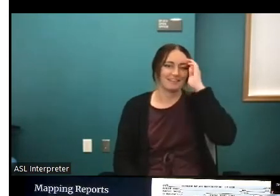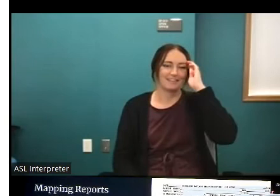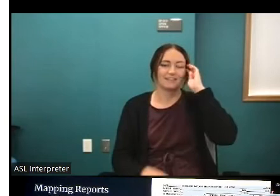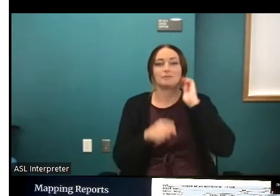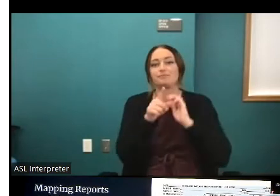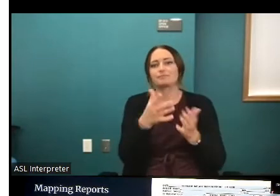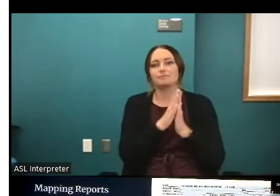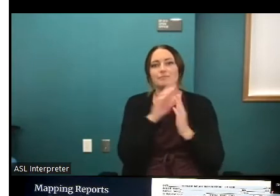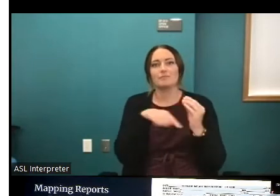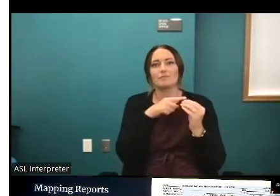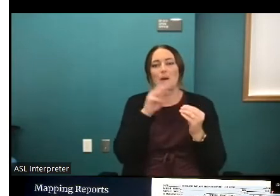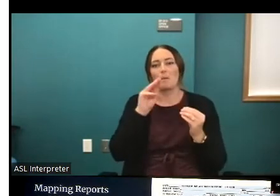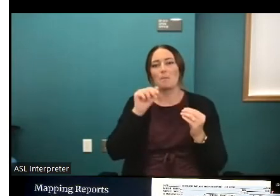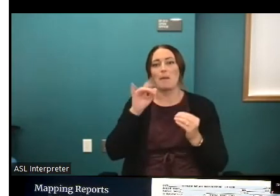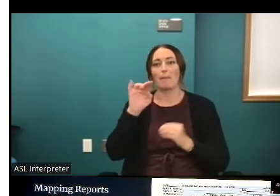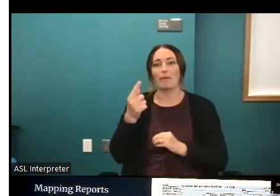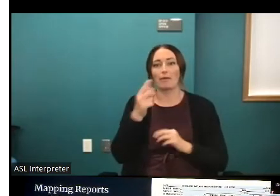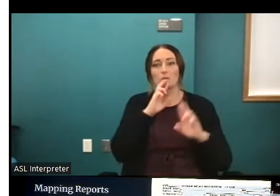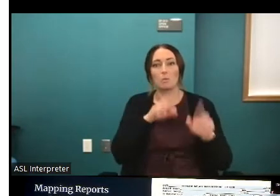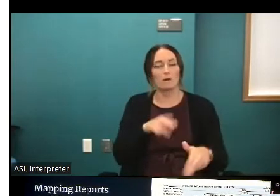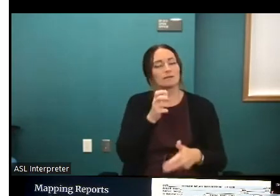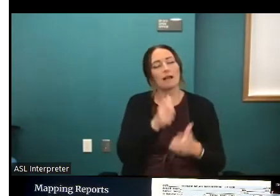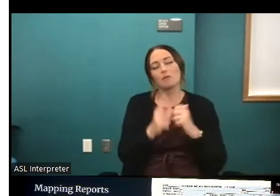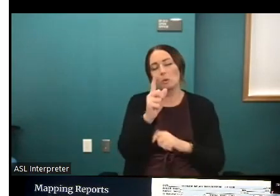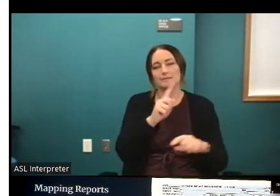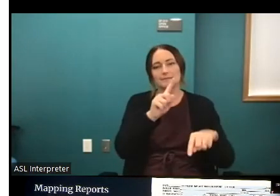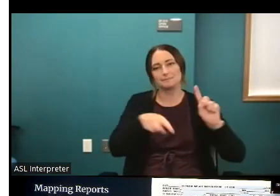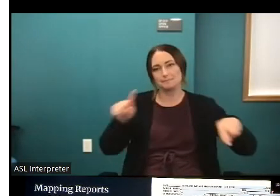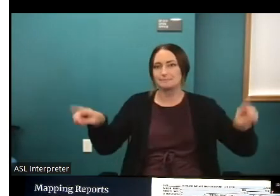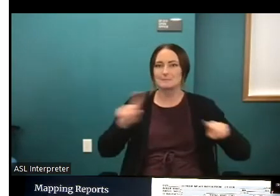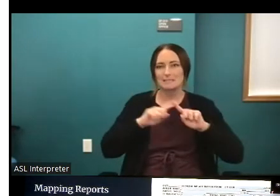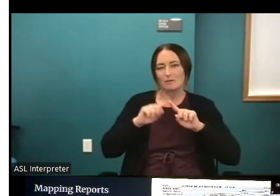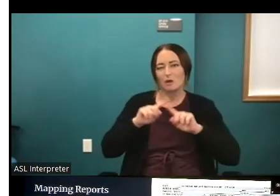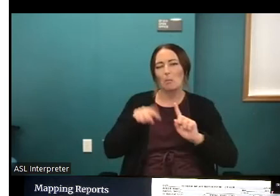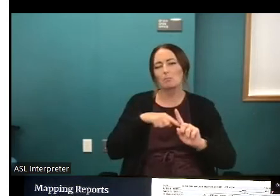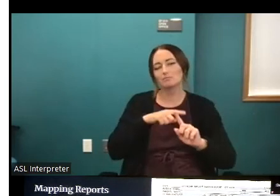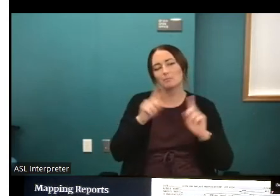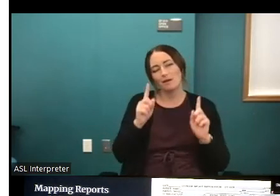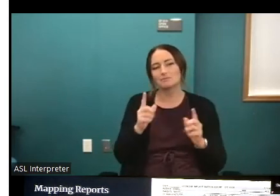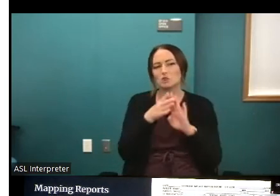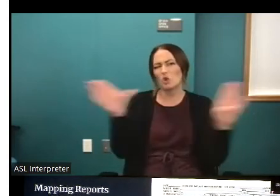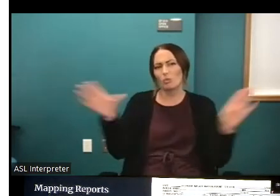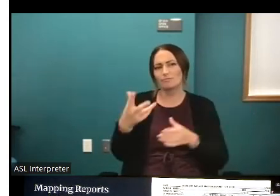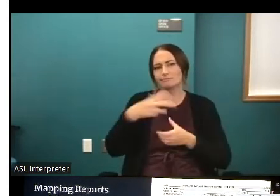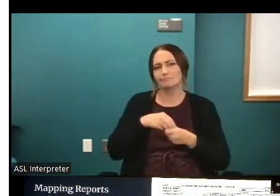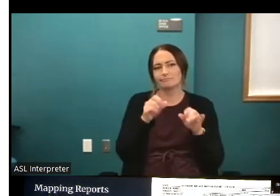You asked about our mapping reports, and of course, everybody's mapping reports are a little bit different, but they all include generally the same stuff.